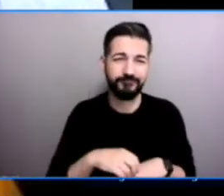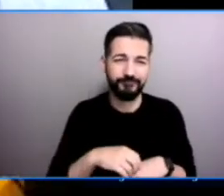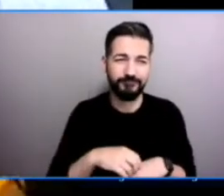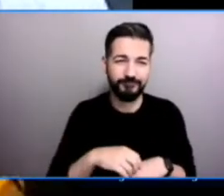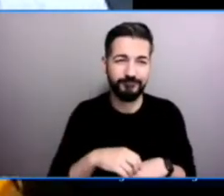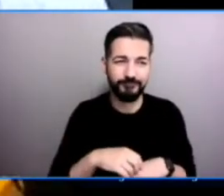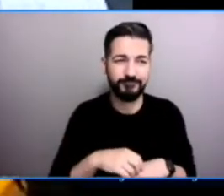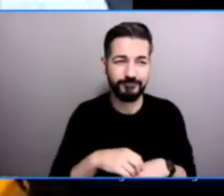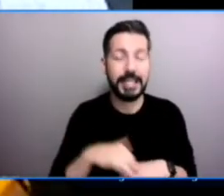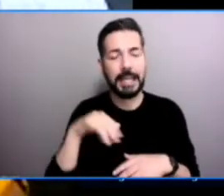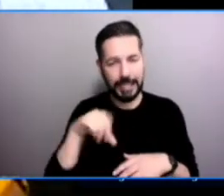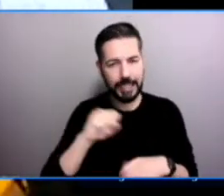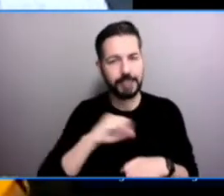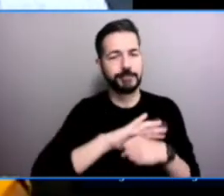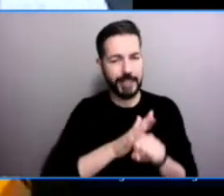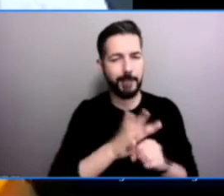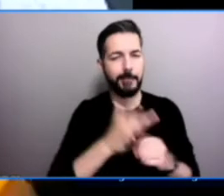something.